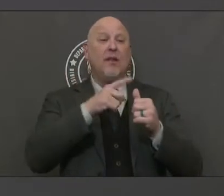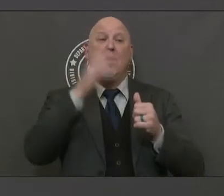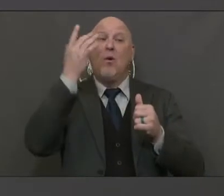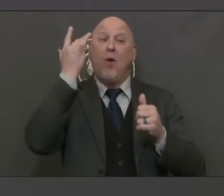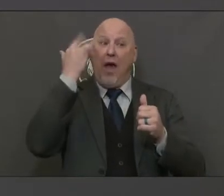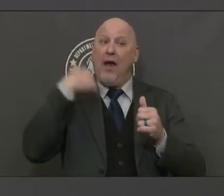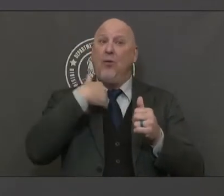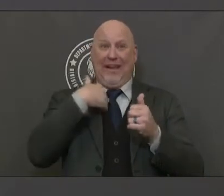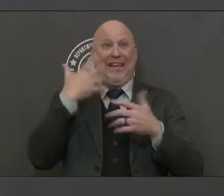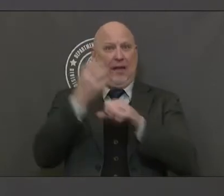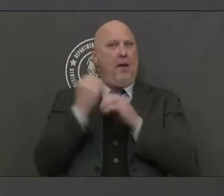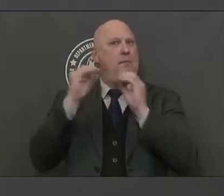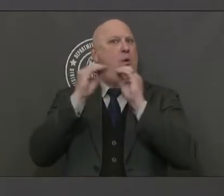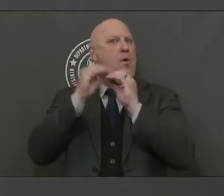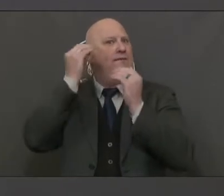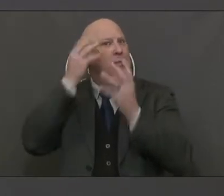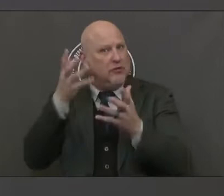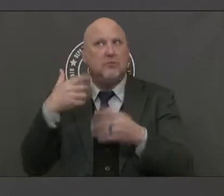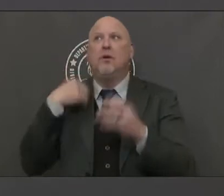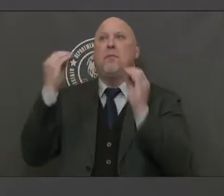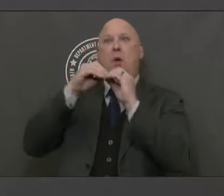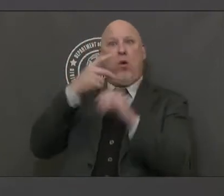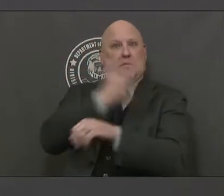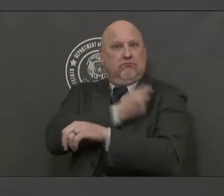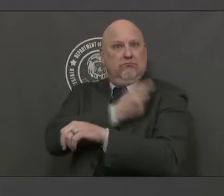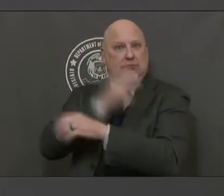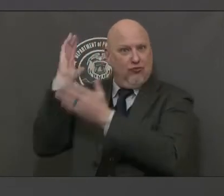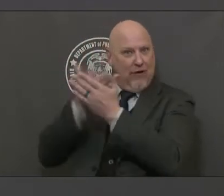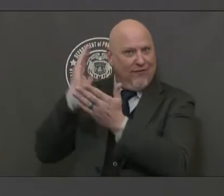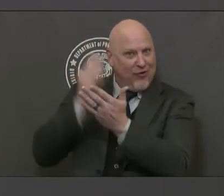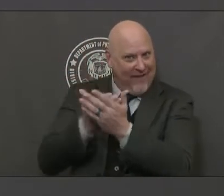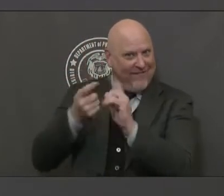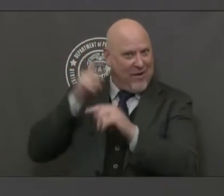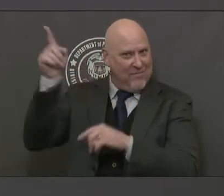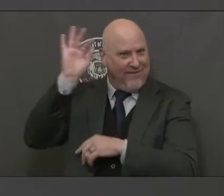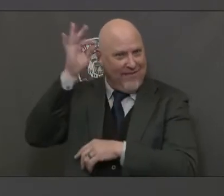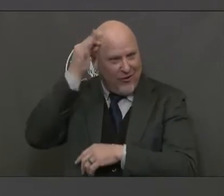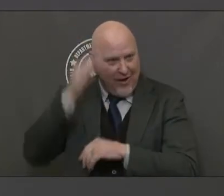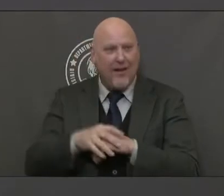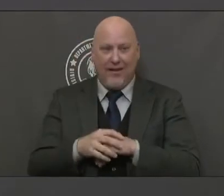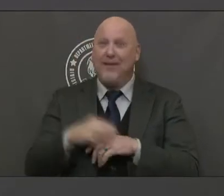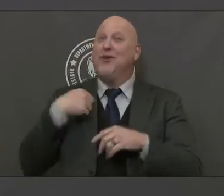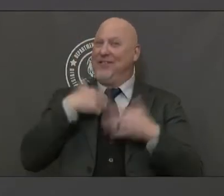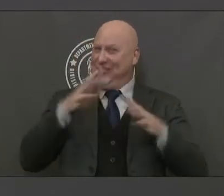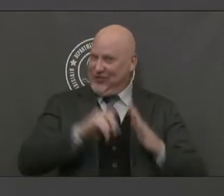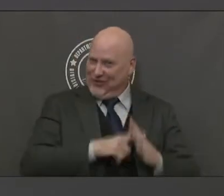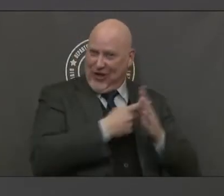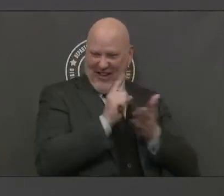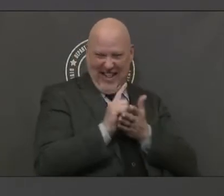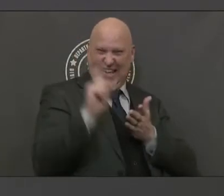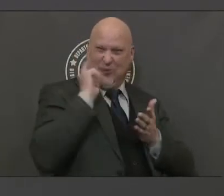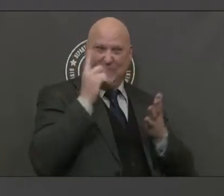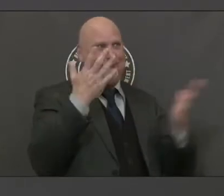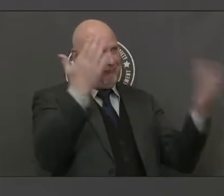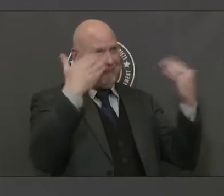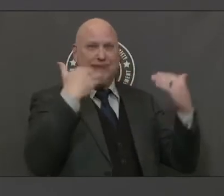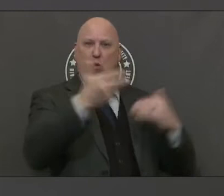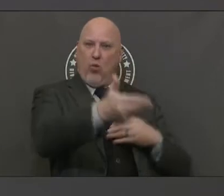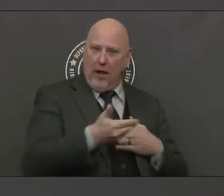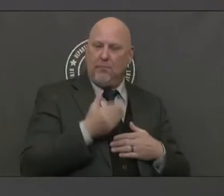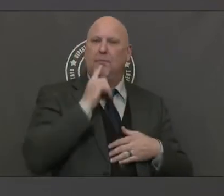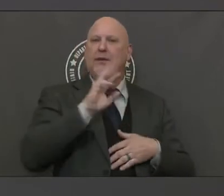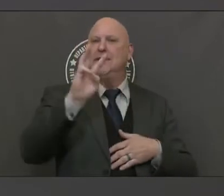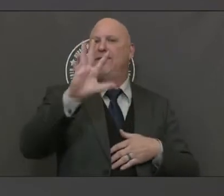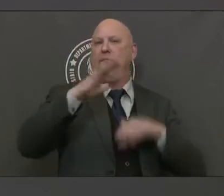would open vaccine eligibility to those 65 years of age and up. In just 1 week, we have given a